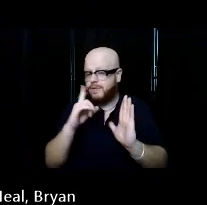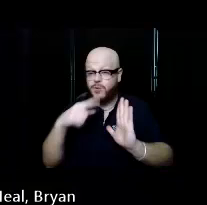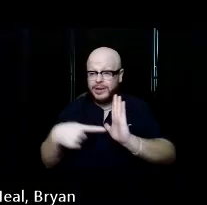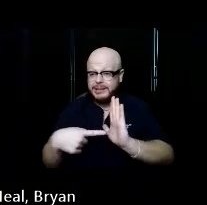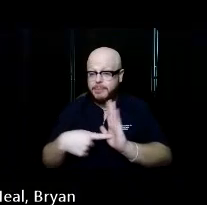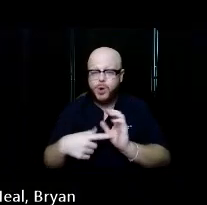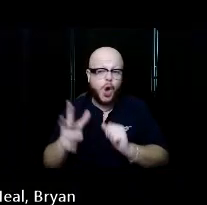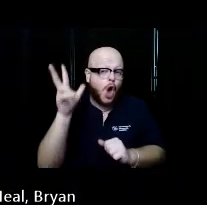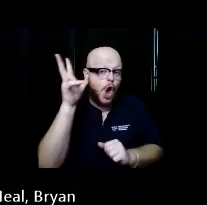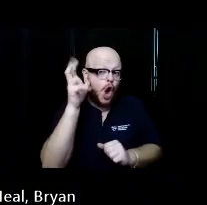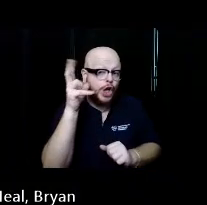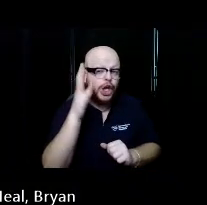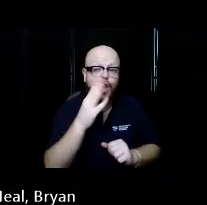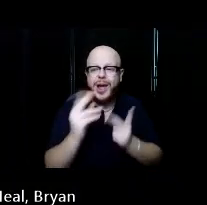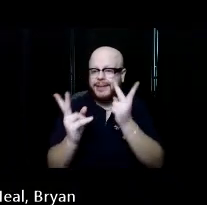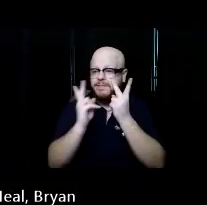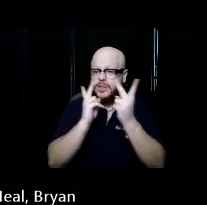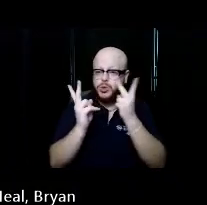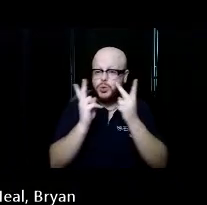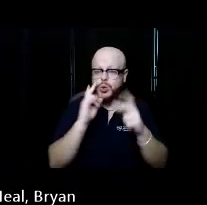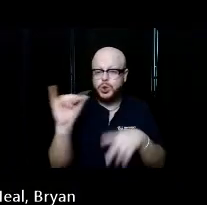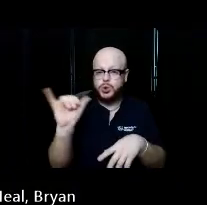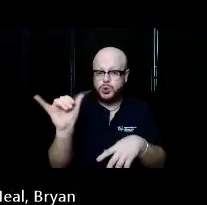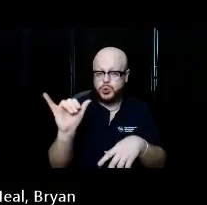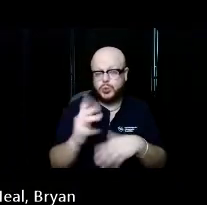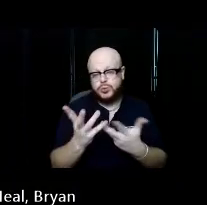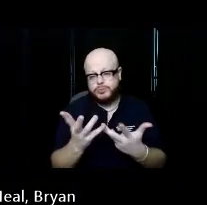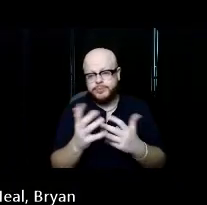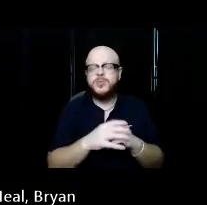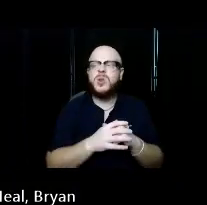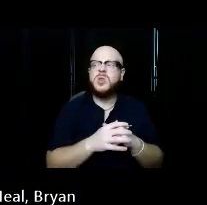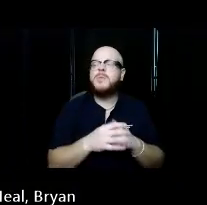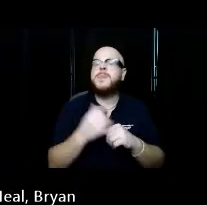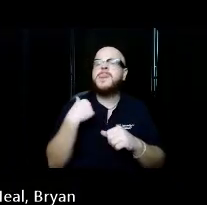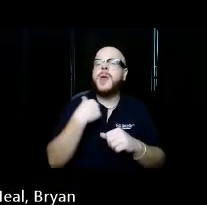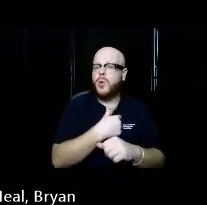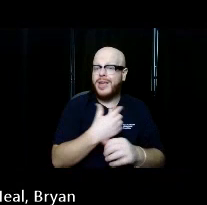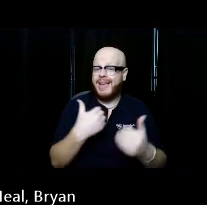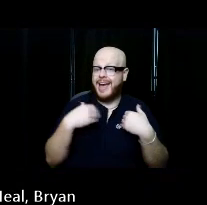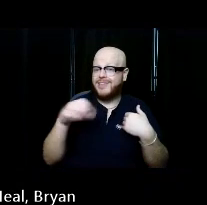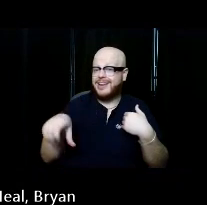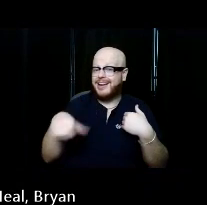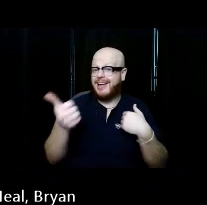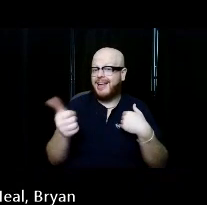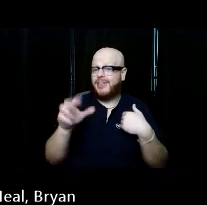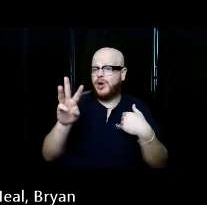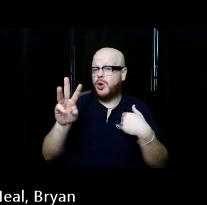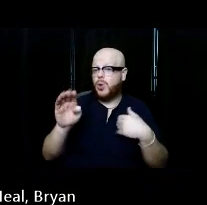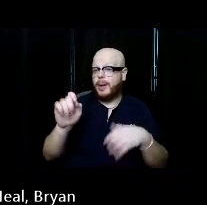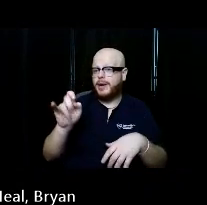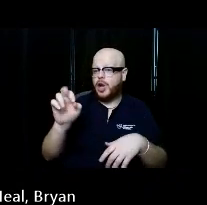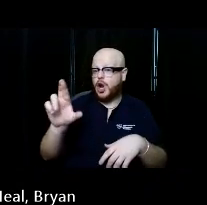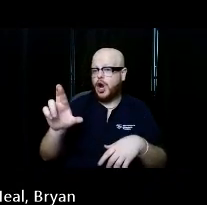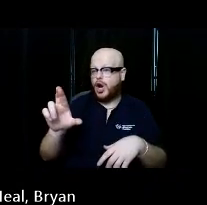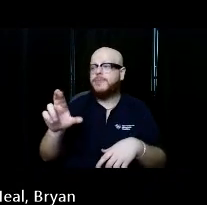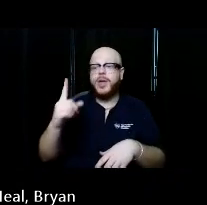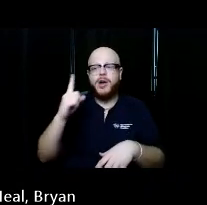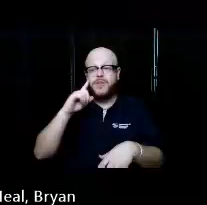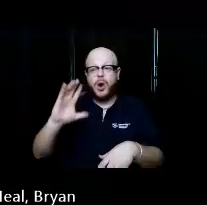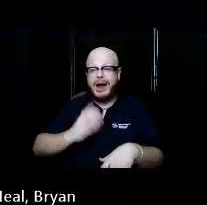visual. Just some ideas for that. We also have another webinar in our on-demand library that speaks specifically to